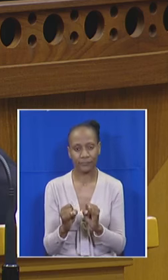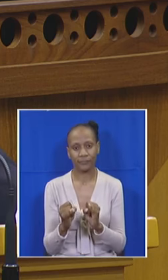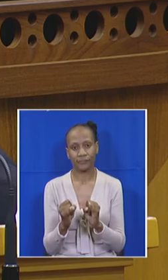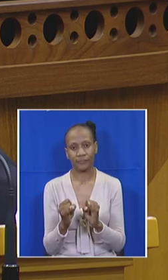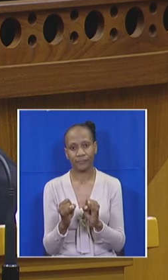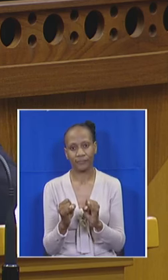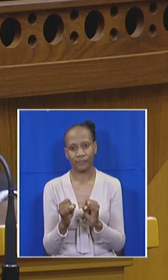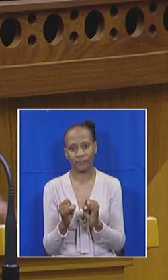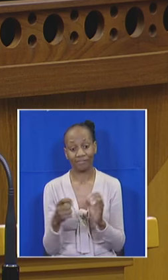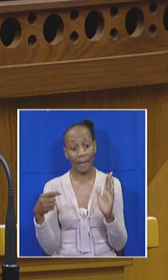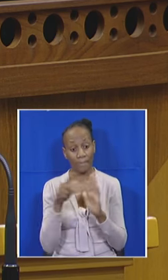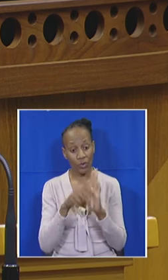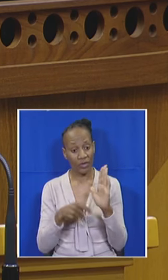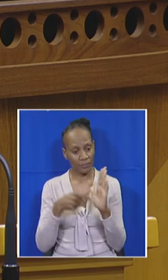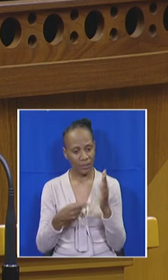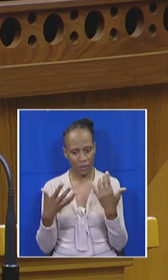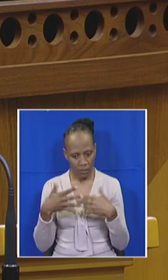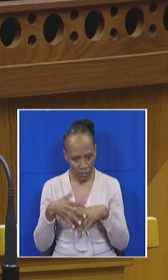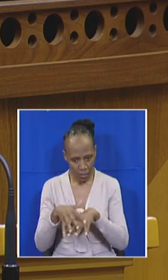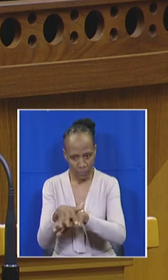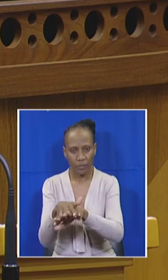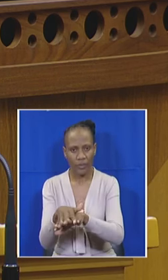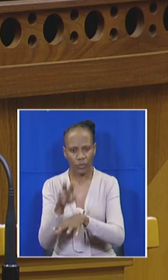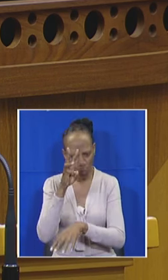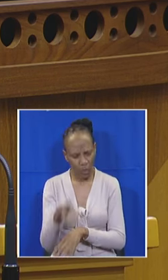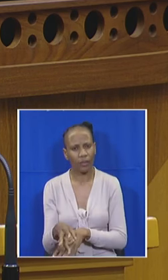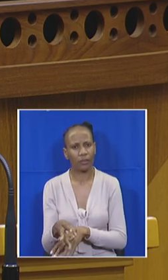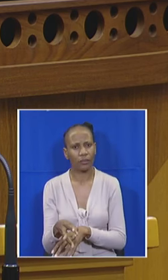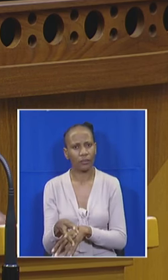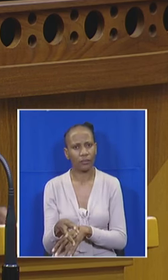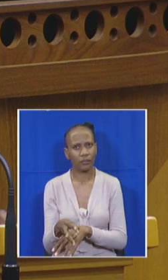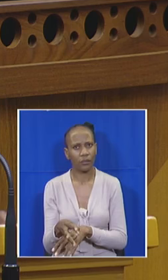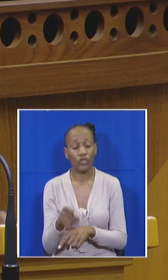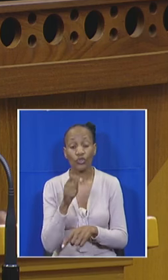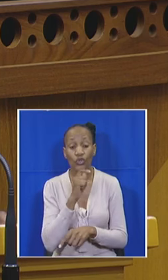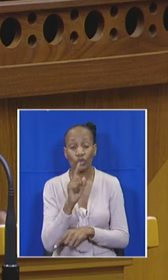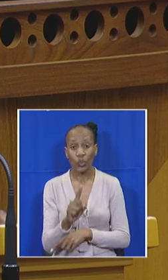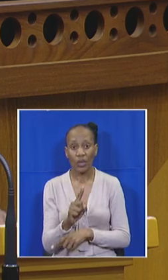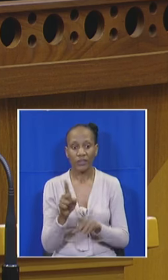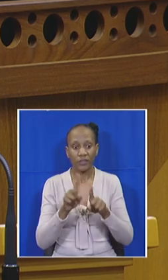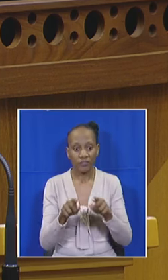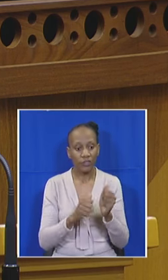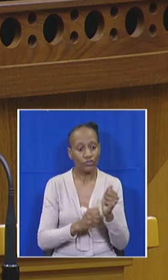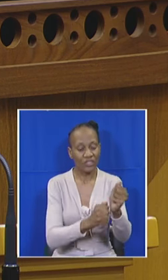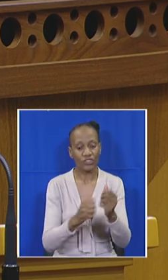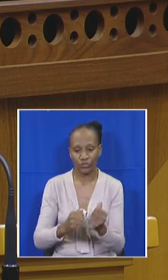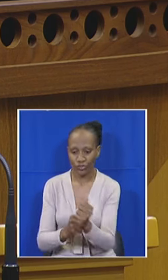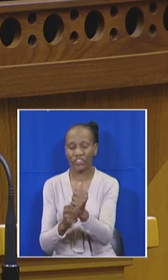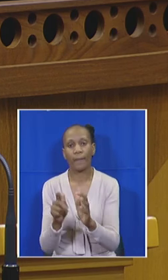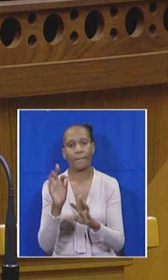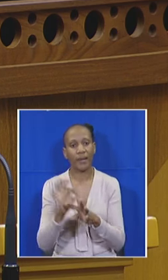and it will be implemented by government using the strategic levers that